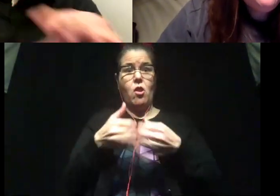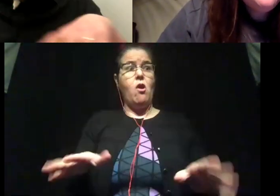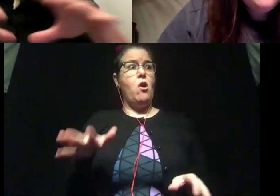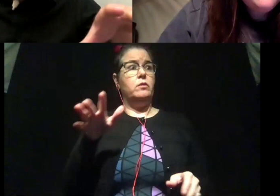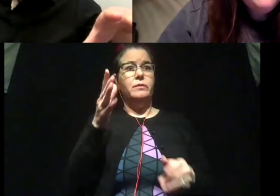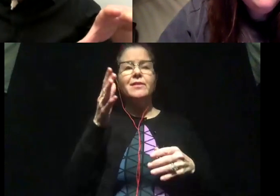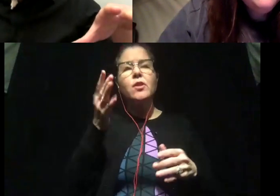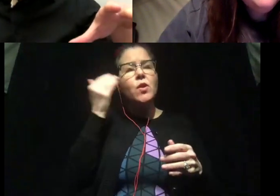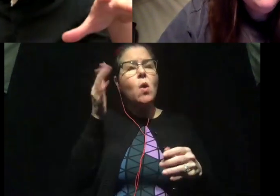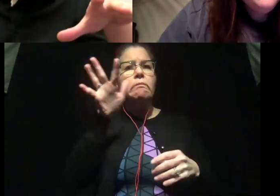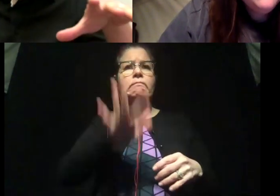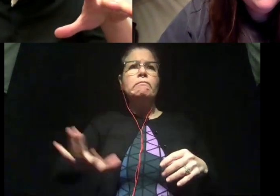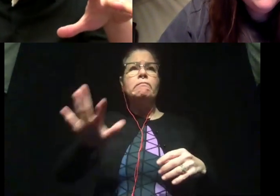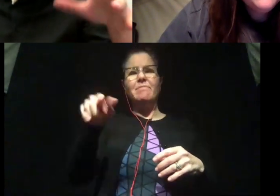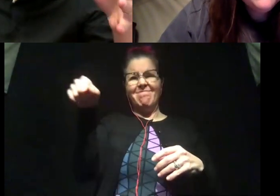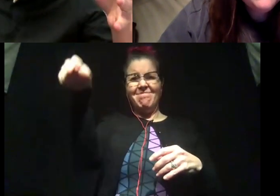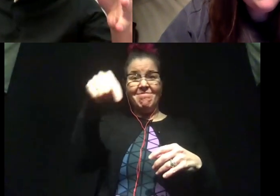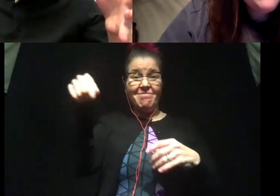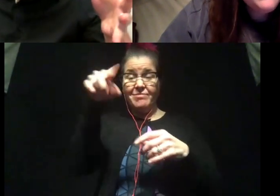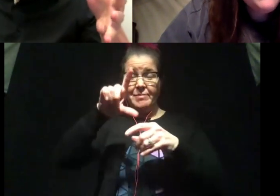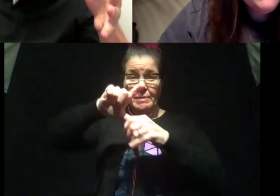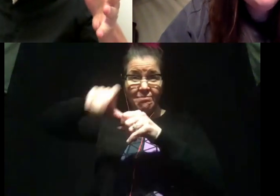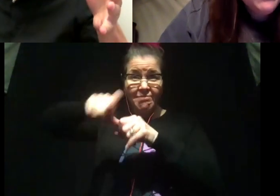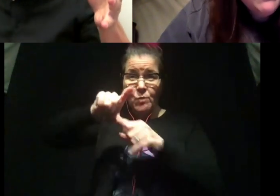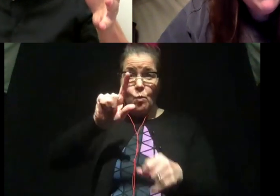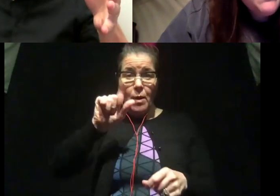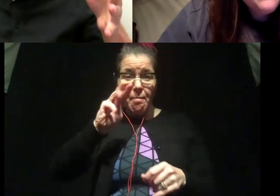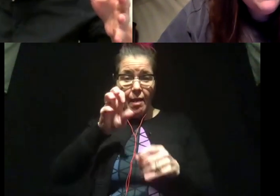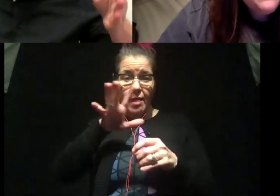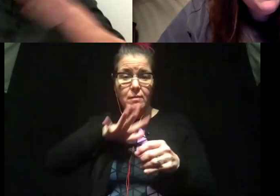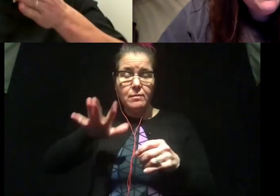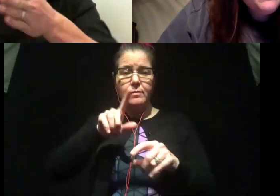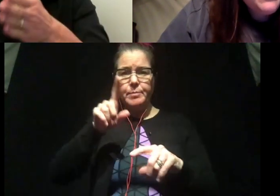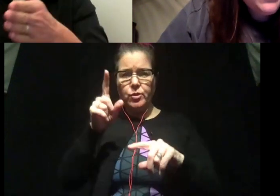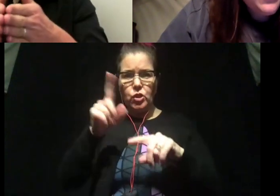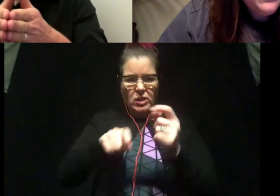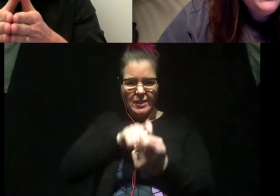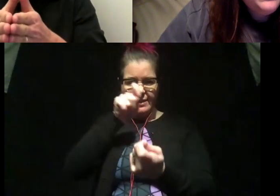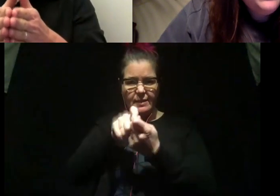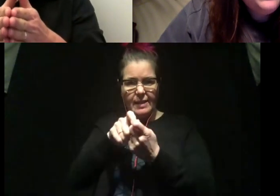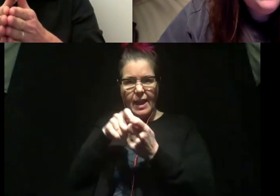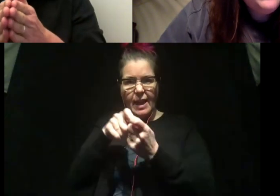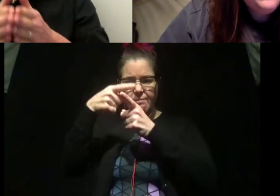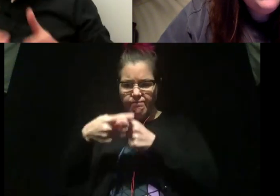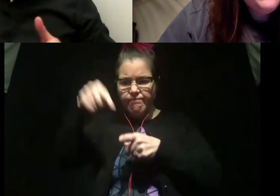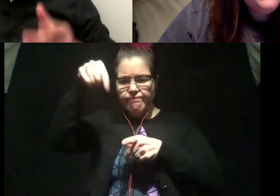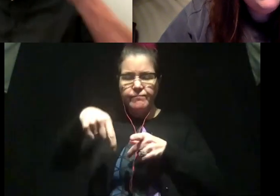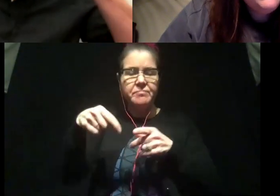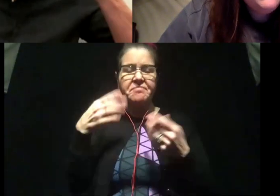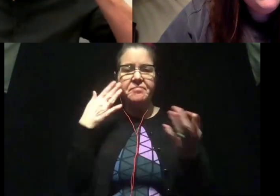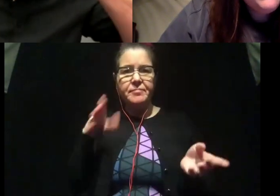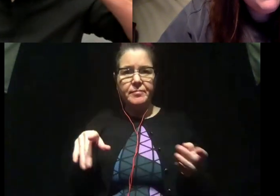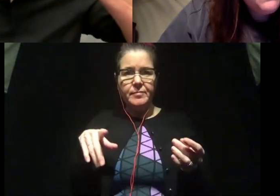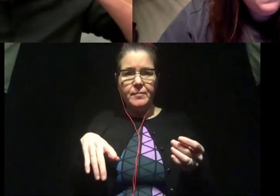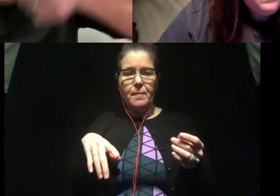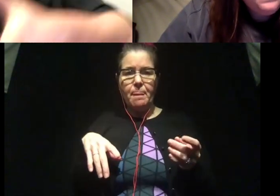knew about where it landed, like within maybe a mile, but they couldn't tell you exactly where it landed. Because it wasn't